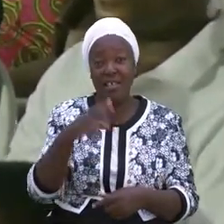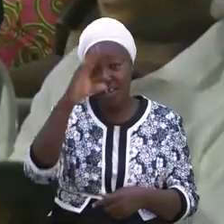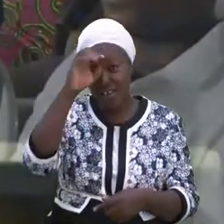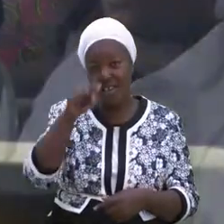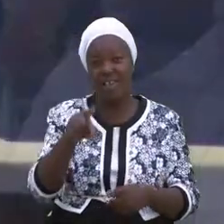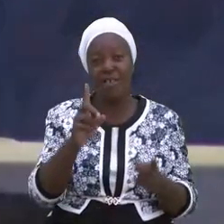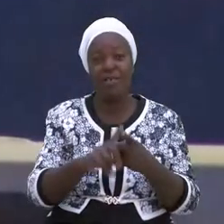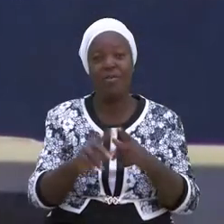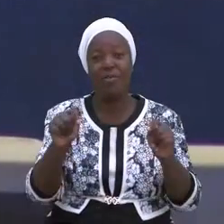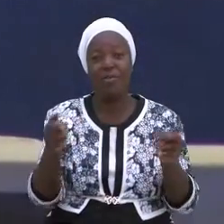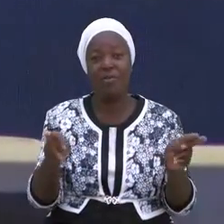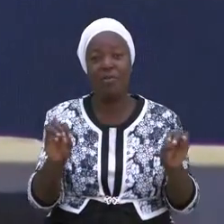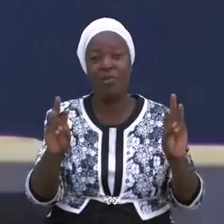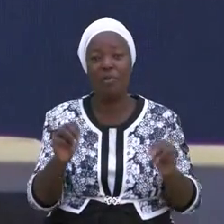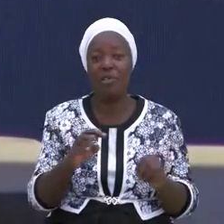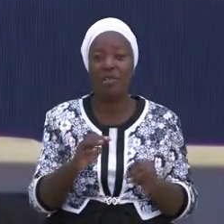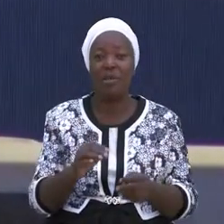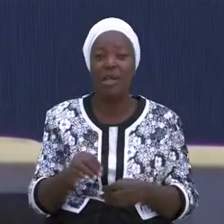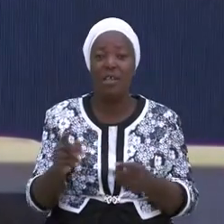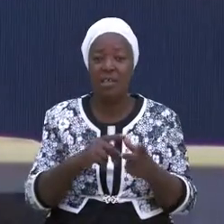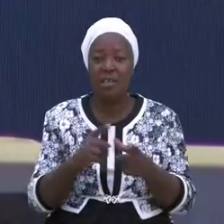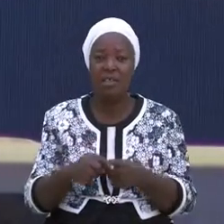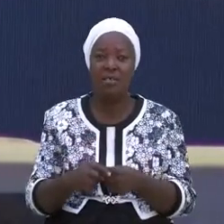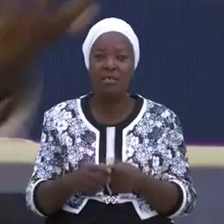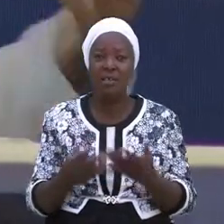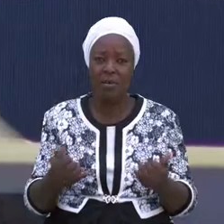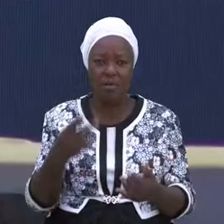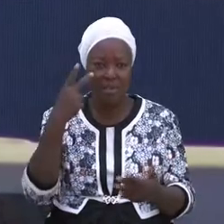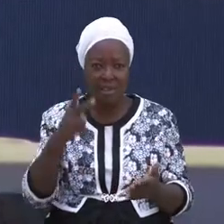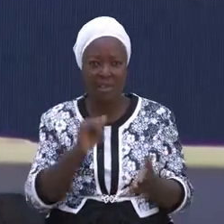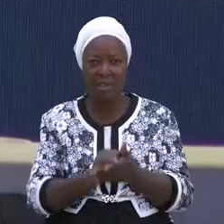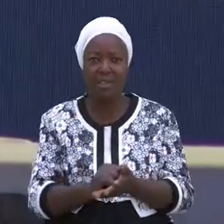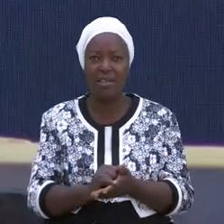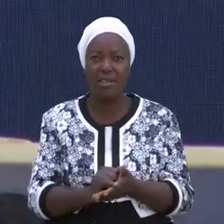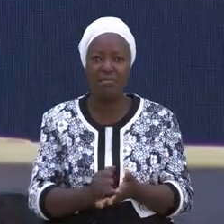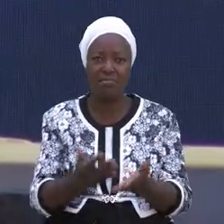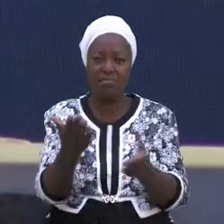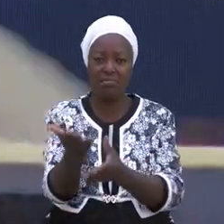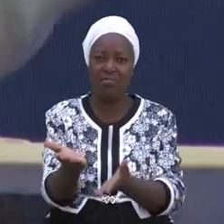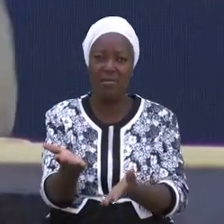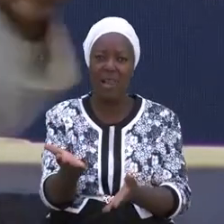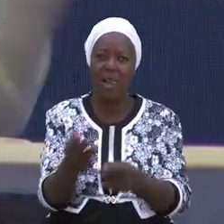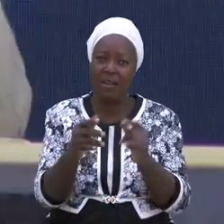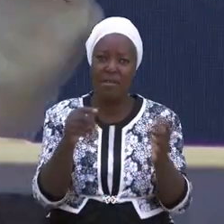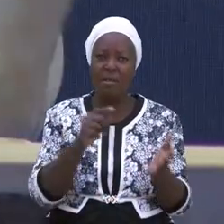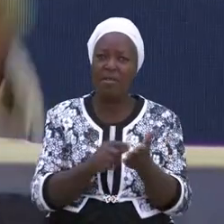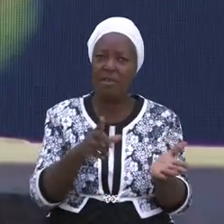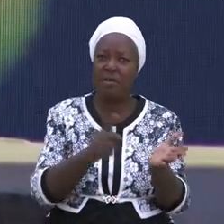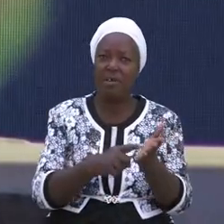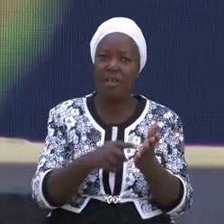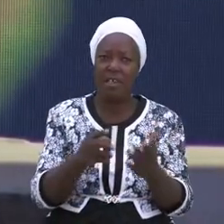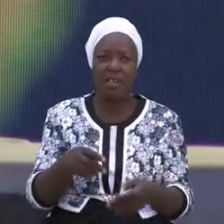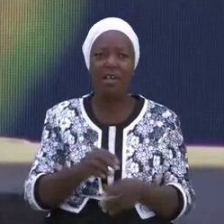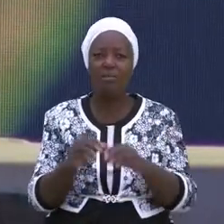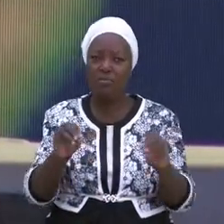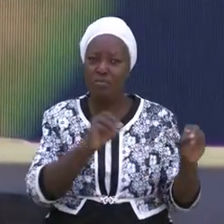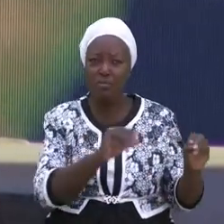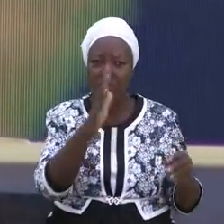hither thy finger, and behold my hands. Reach hither